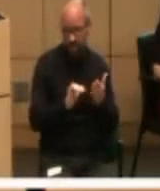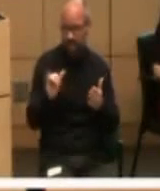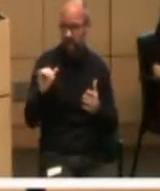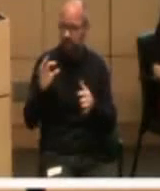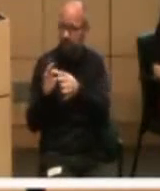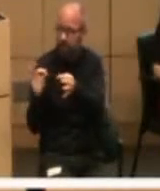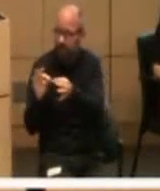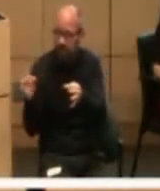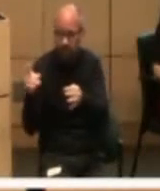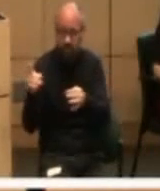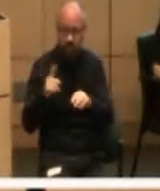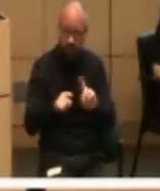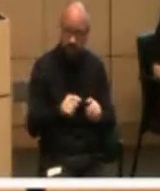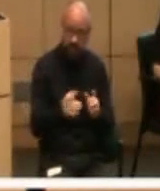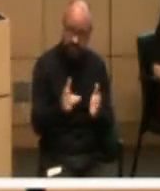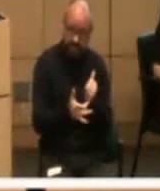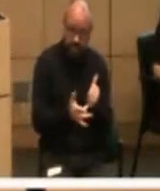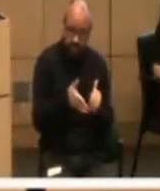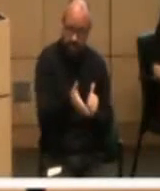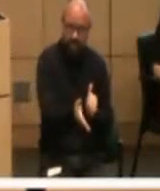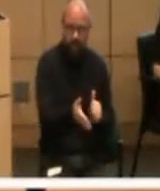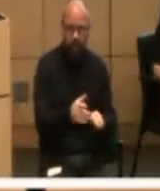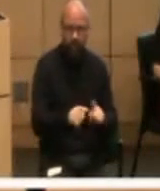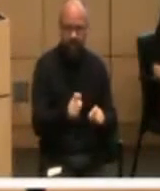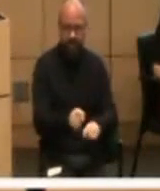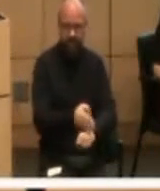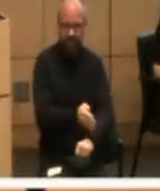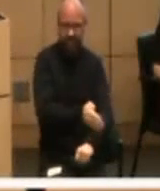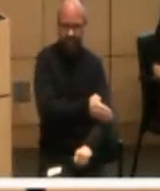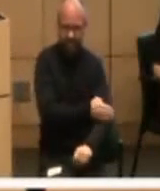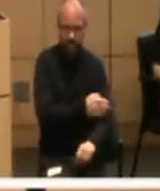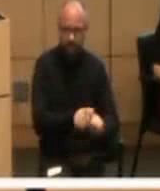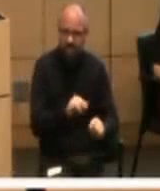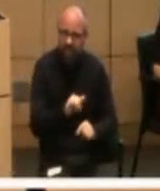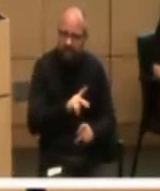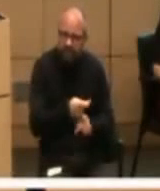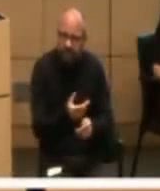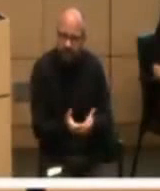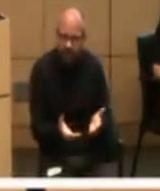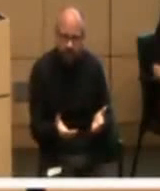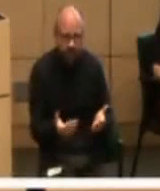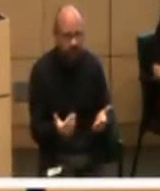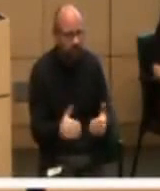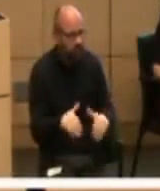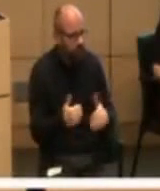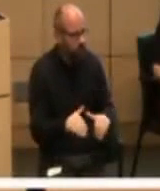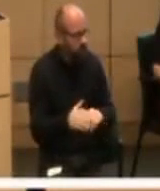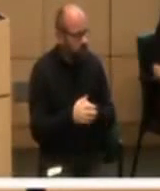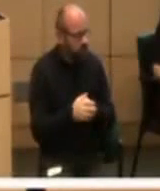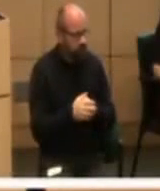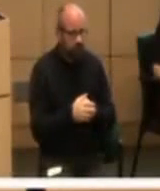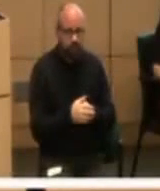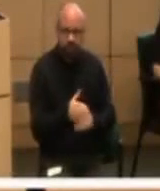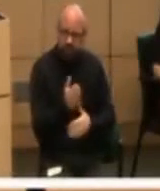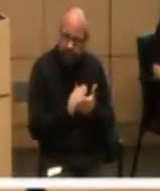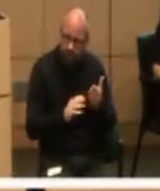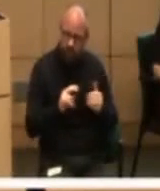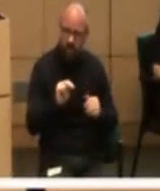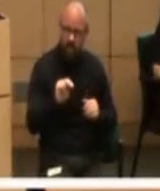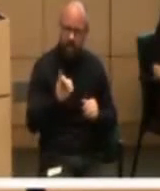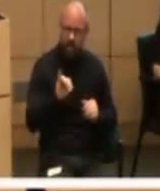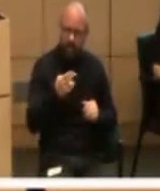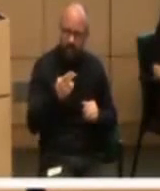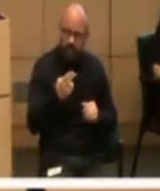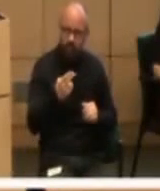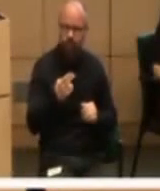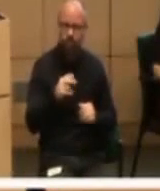technology's there to. It just hasn't maybe been developed. But those are the kinds of things where. You know, there are some NIH level grants that are